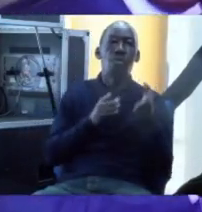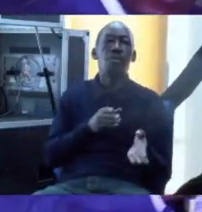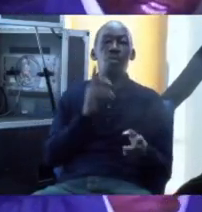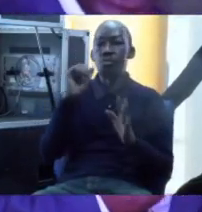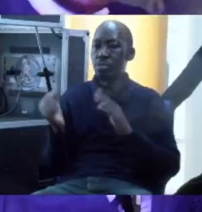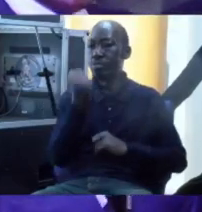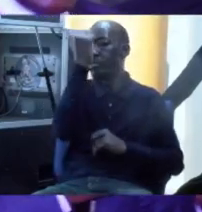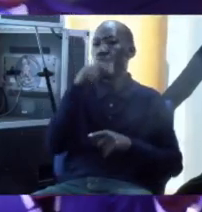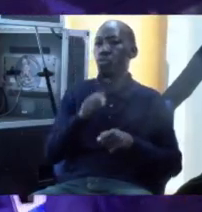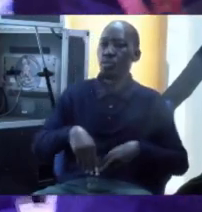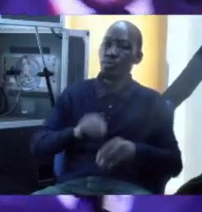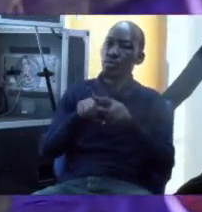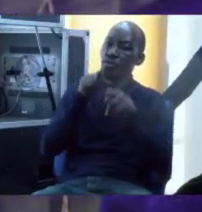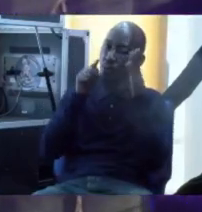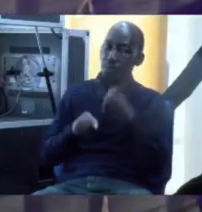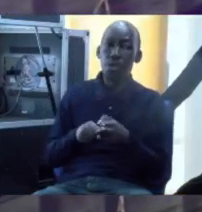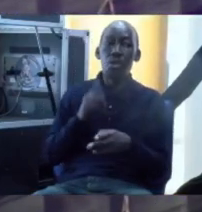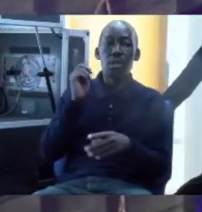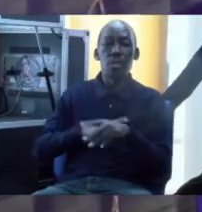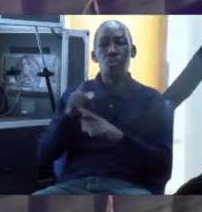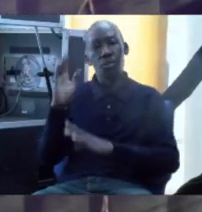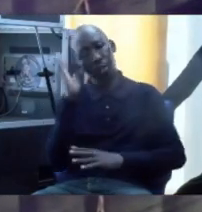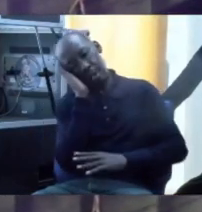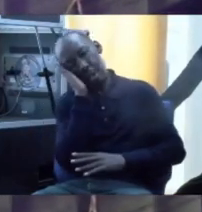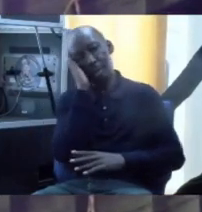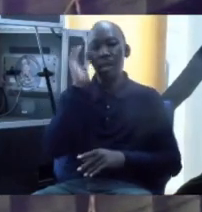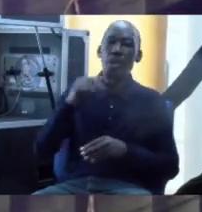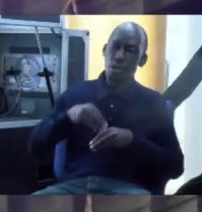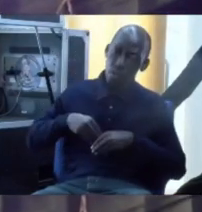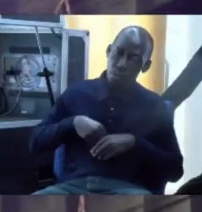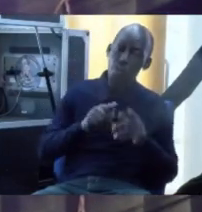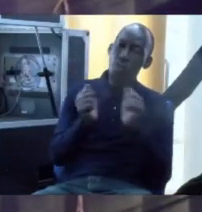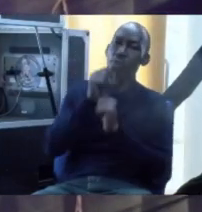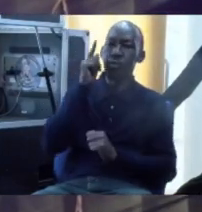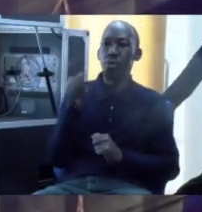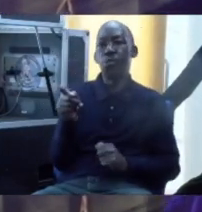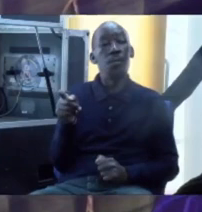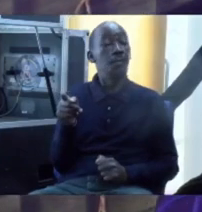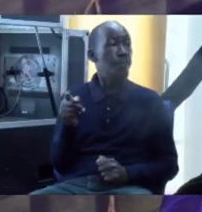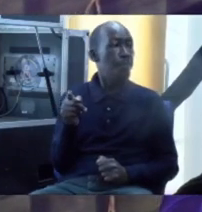up, the source is with you. When you sleep, the source is with you.